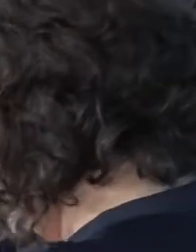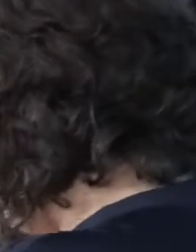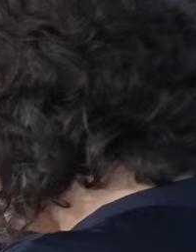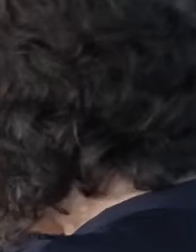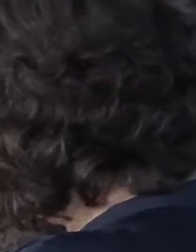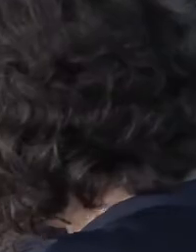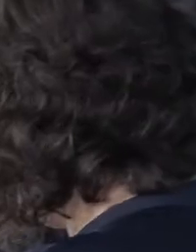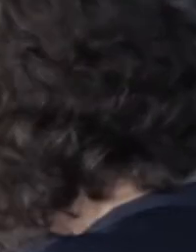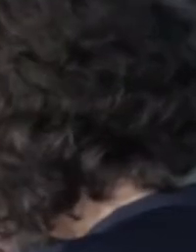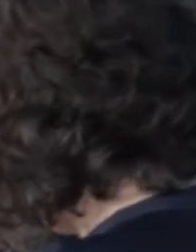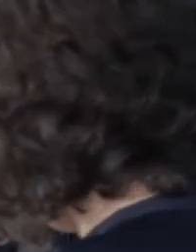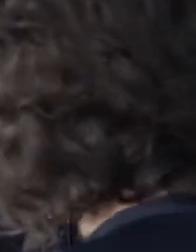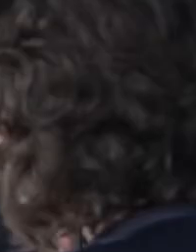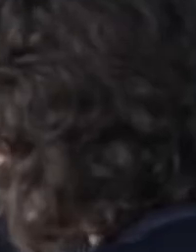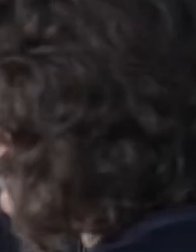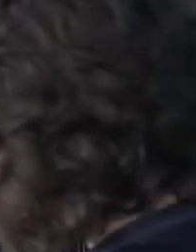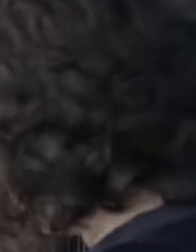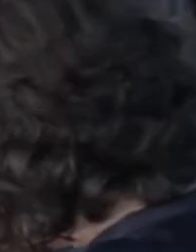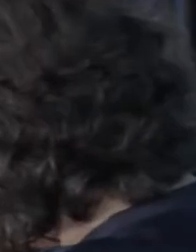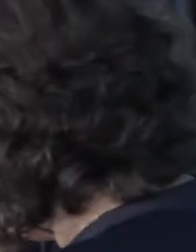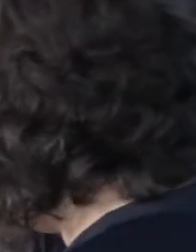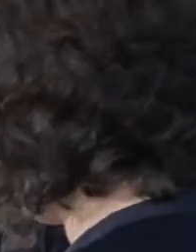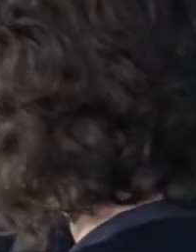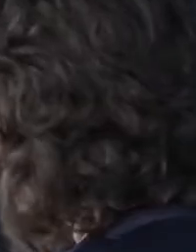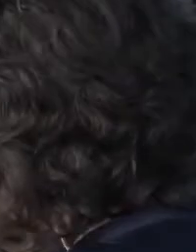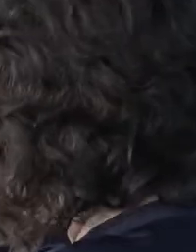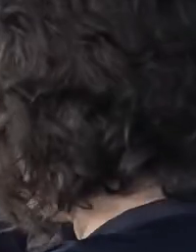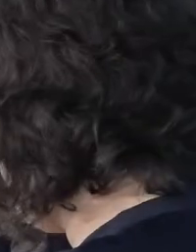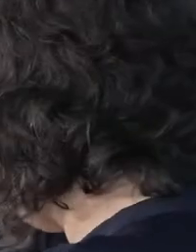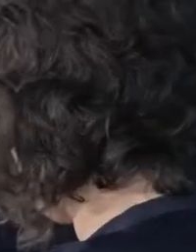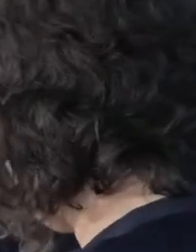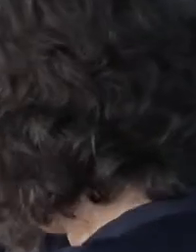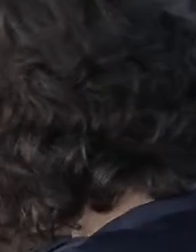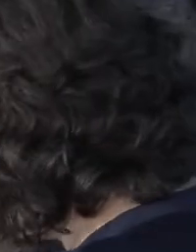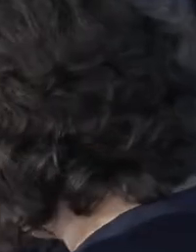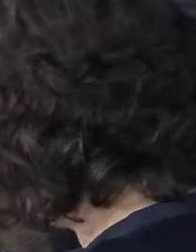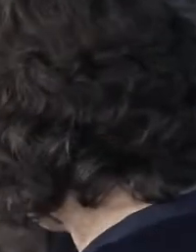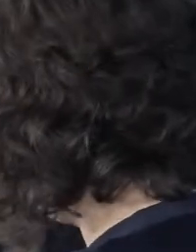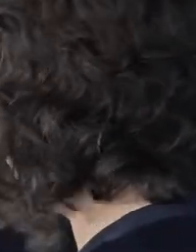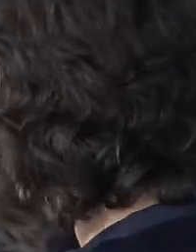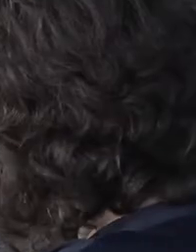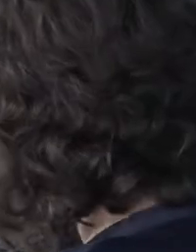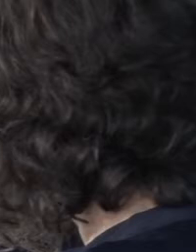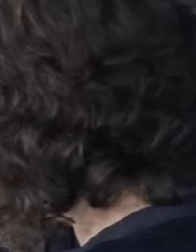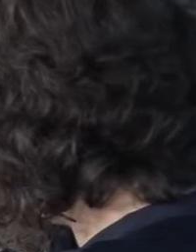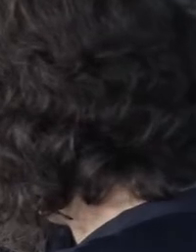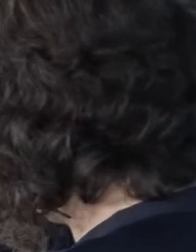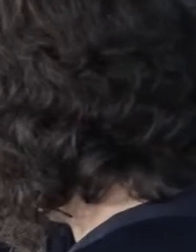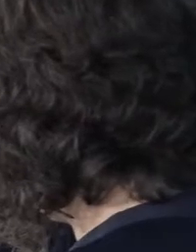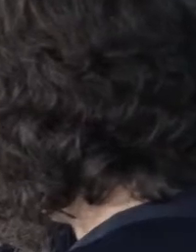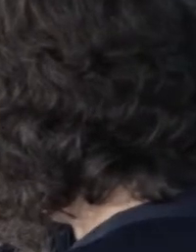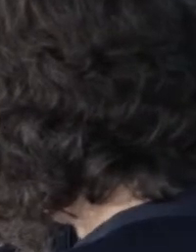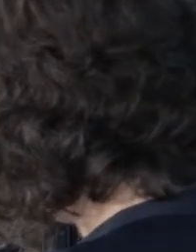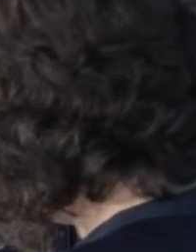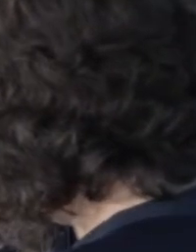something to keep in mind. So inspiring leaders within your organization. These are the new people that are going to be focusing